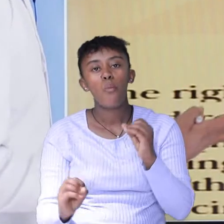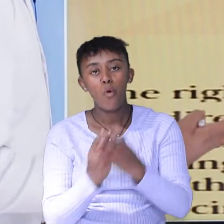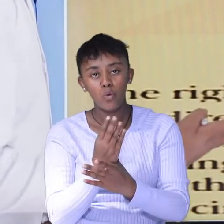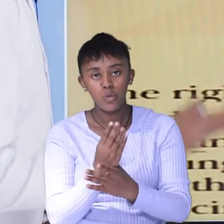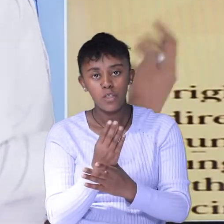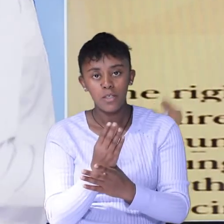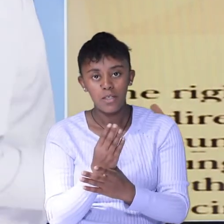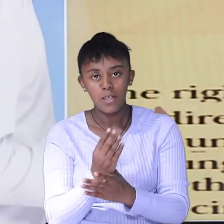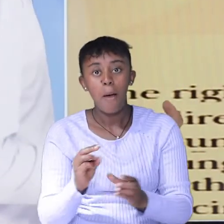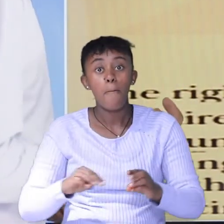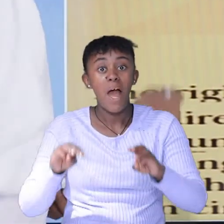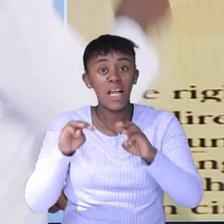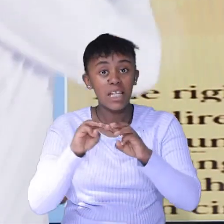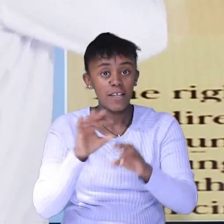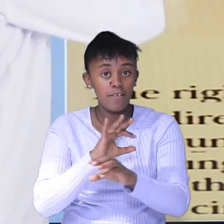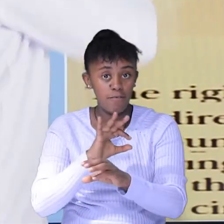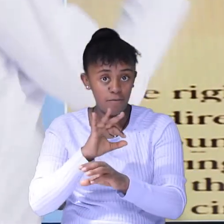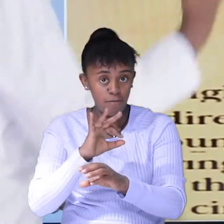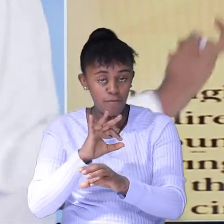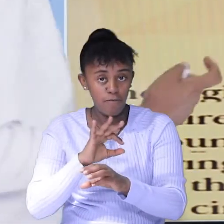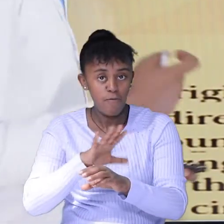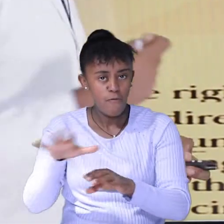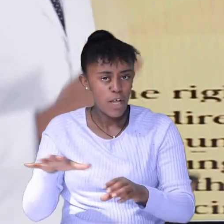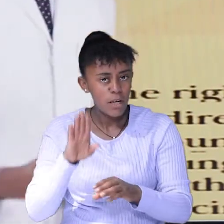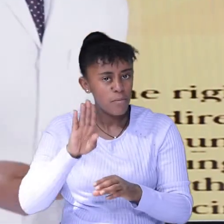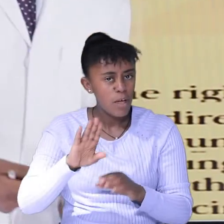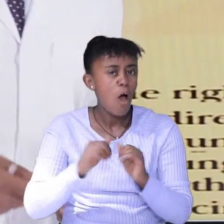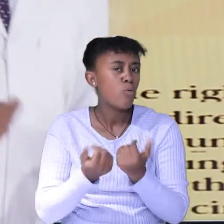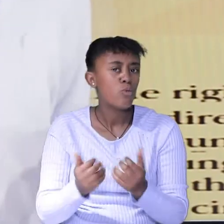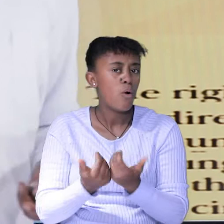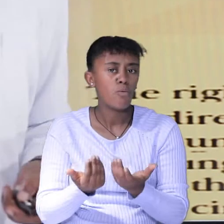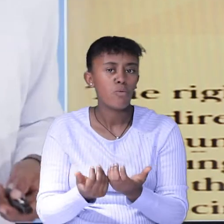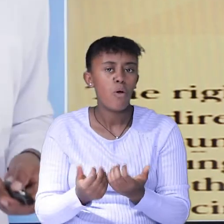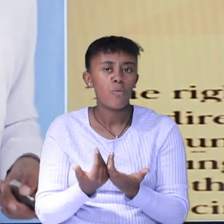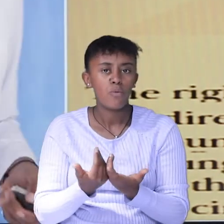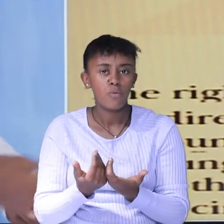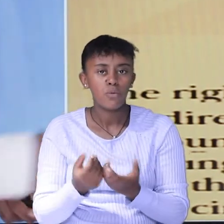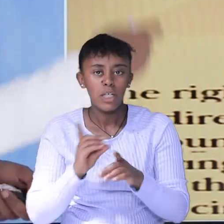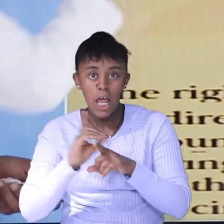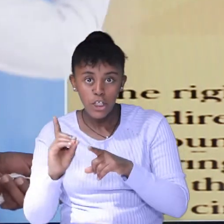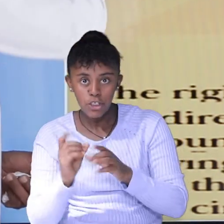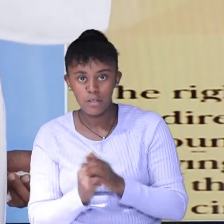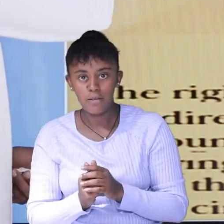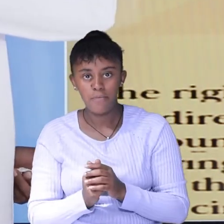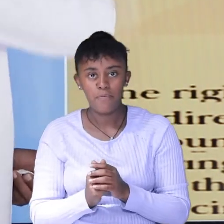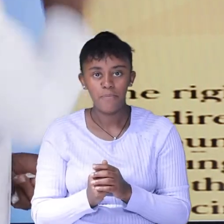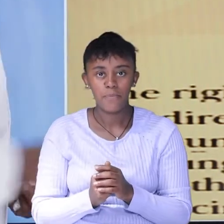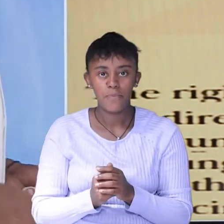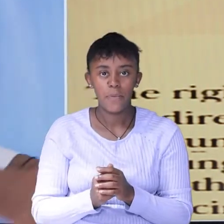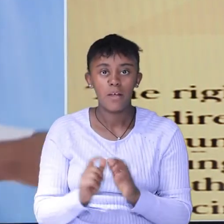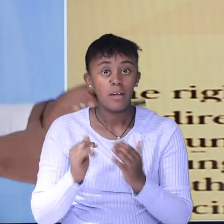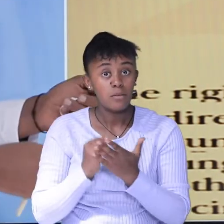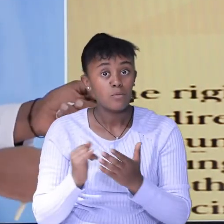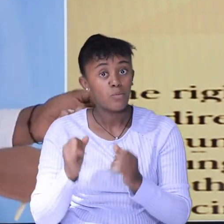magnetic field B, how do we determine the magnitude? How do we determine the direction? So it's